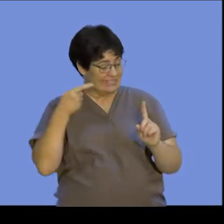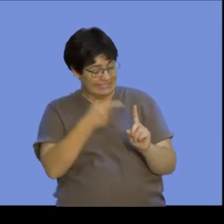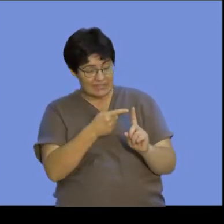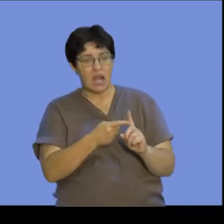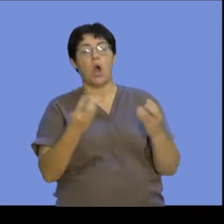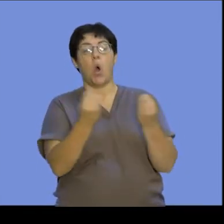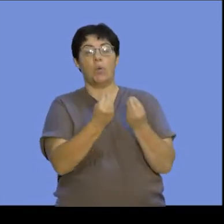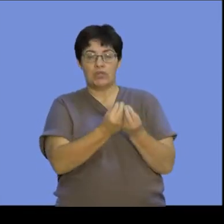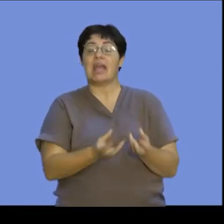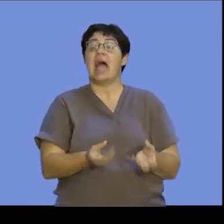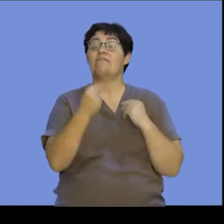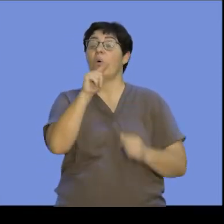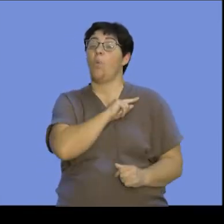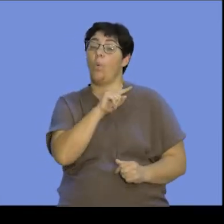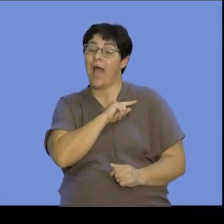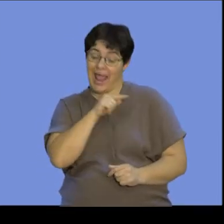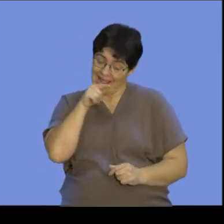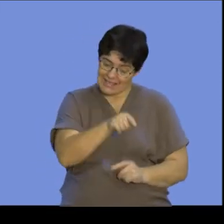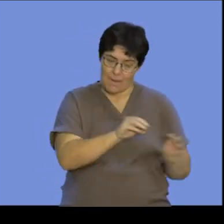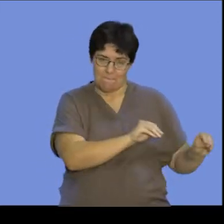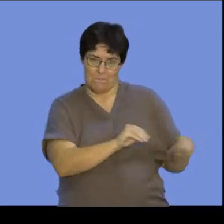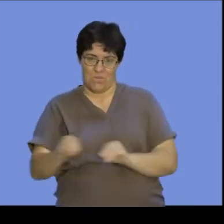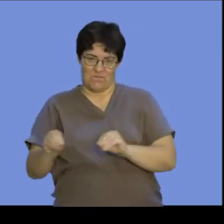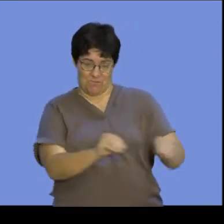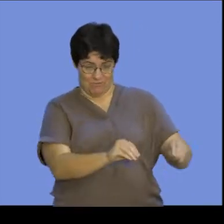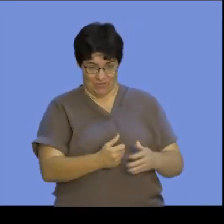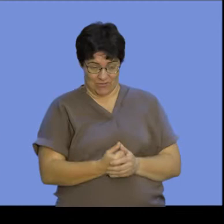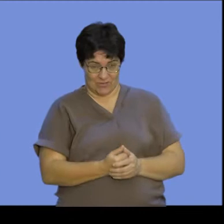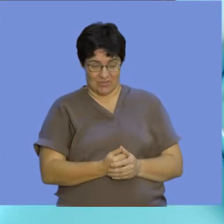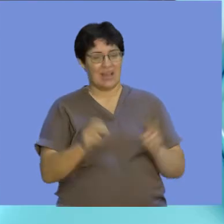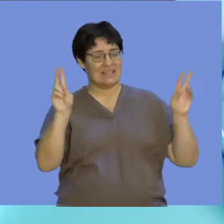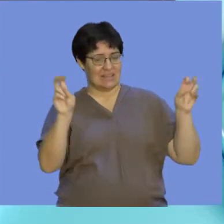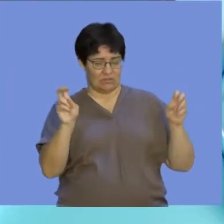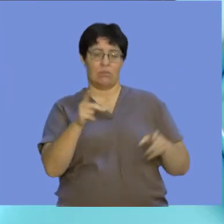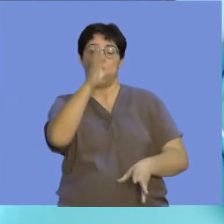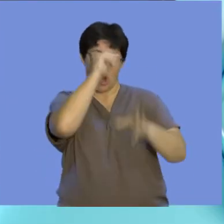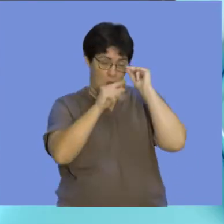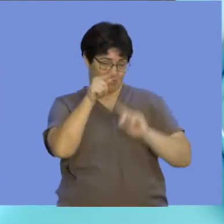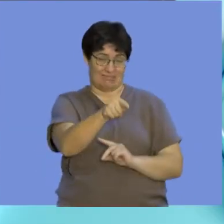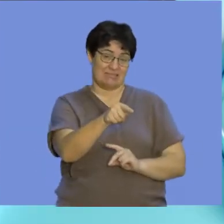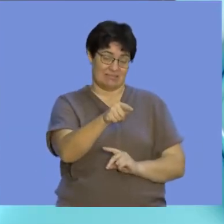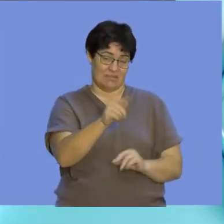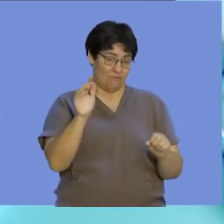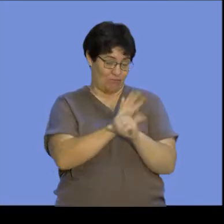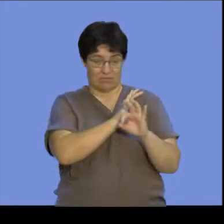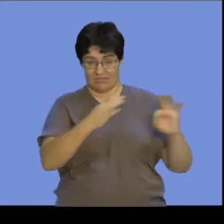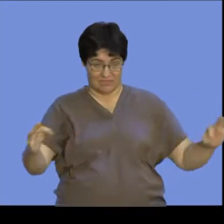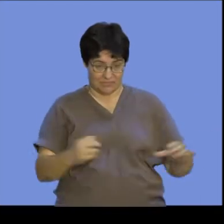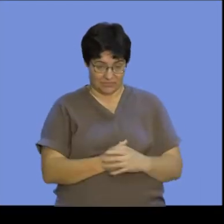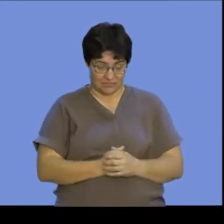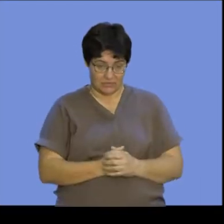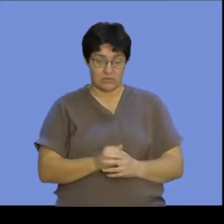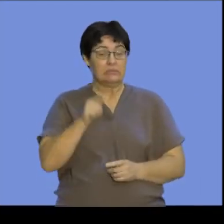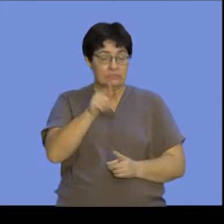has due to its motion. Definition, learn it, okay? That